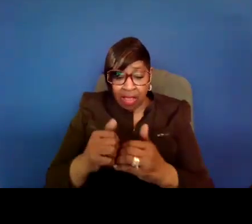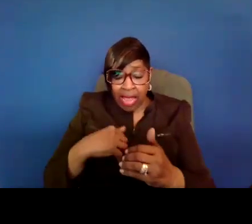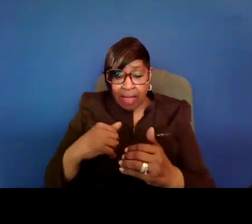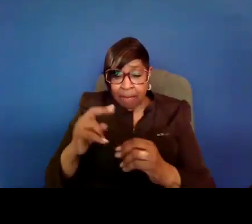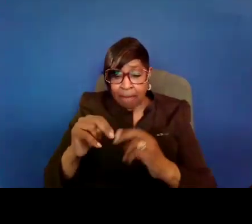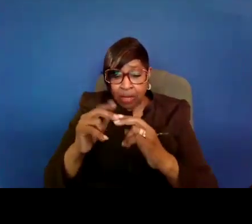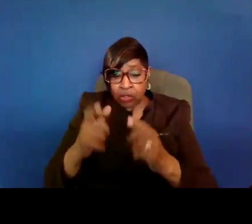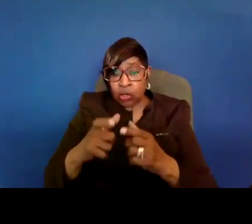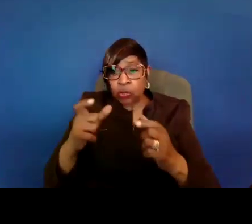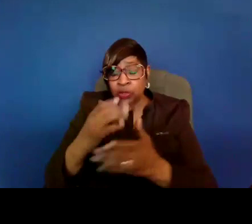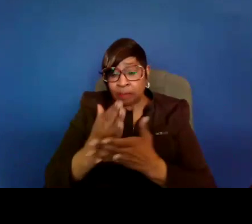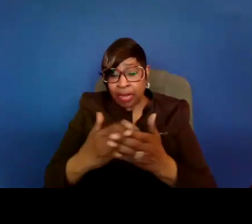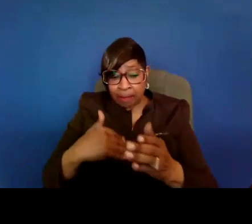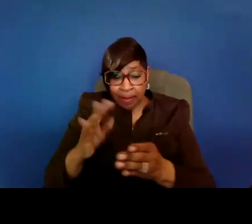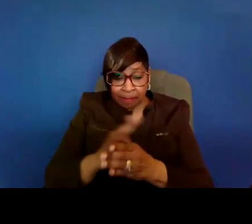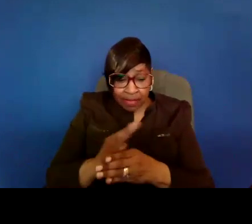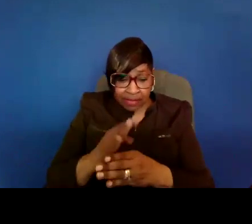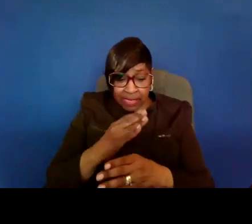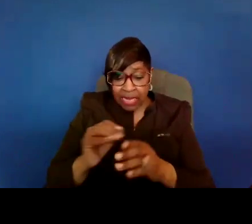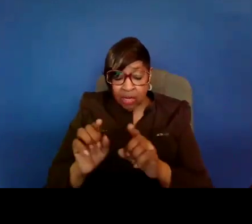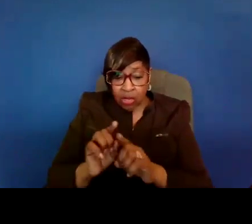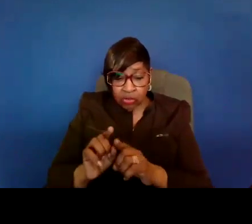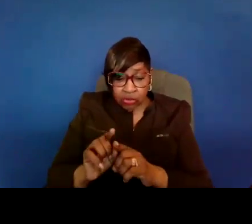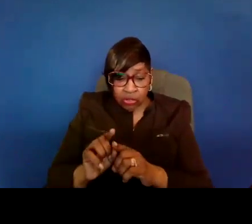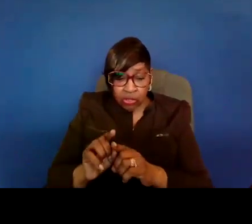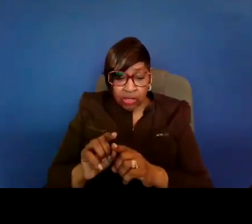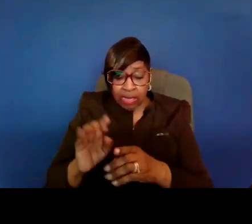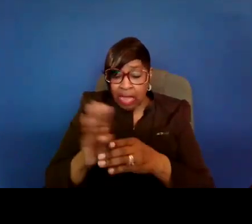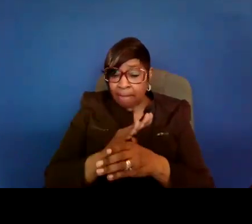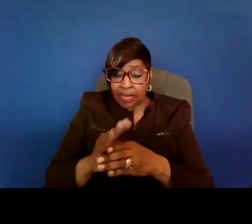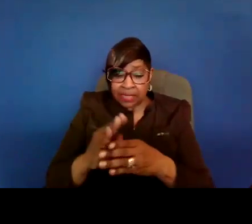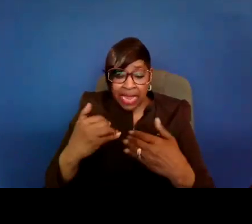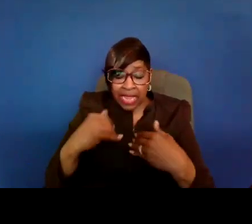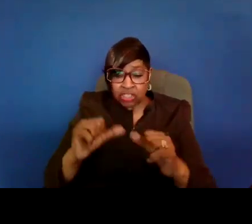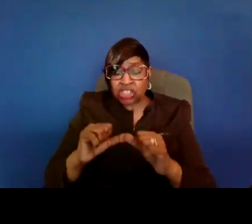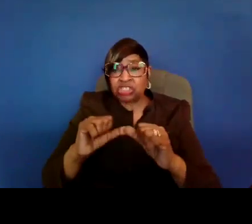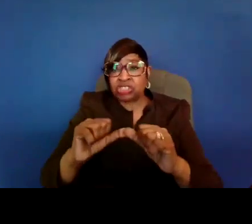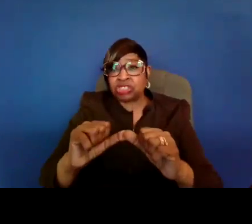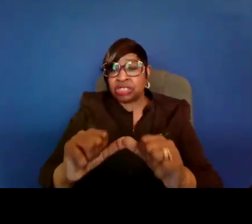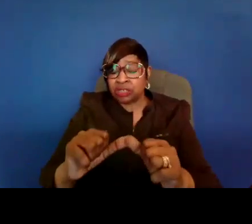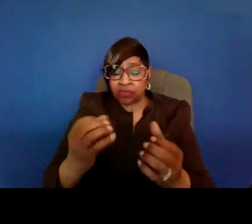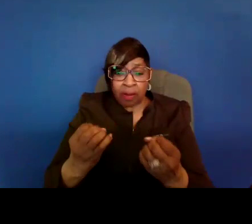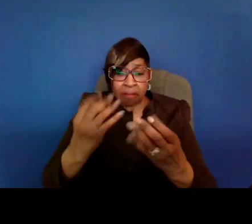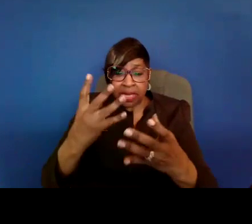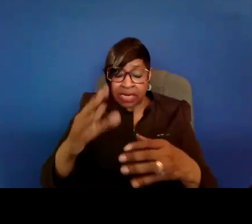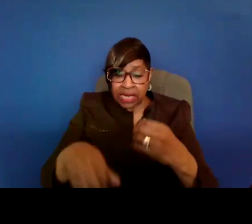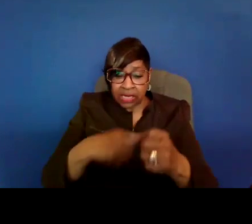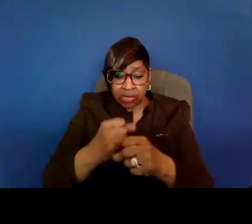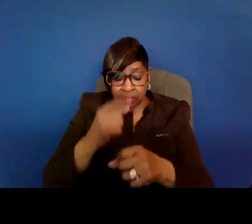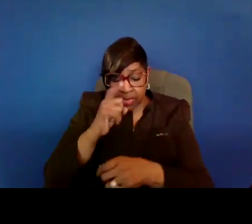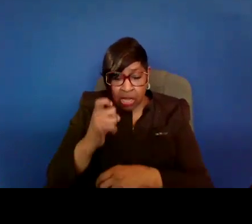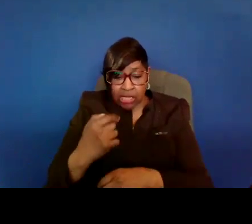huge portion of my business, and also in business that has continued for years and years and years, just because